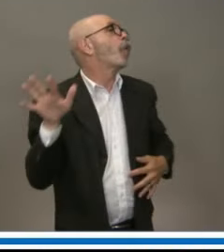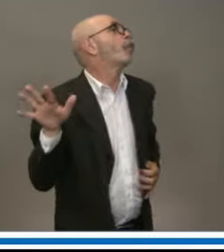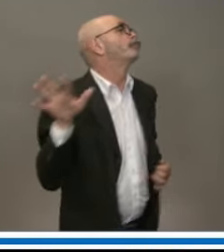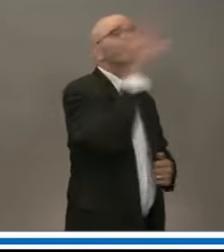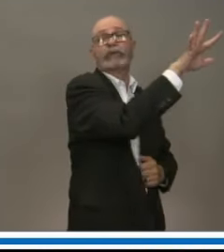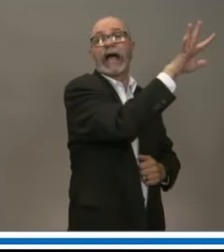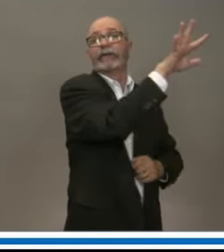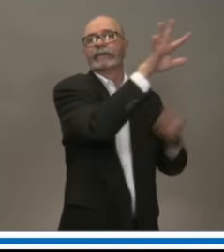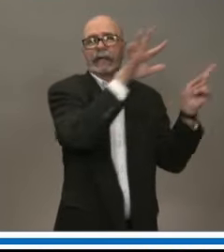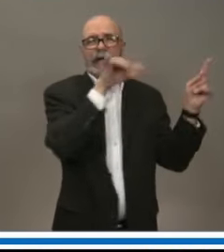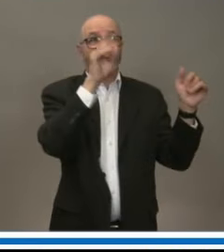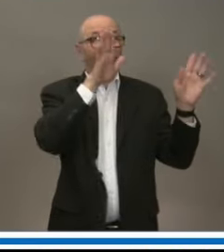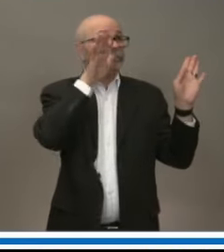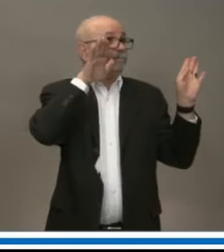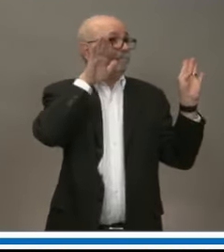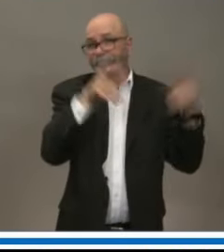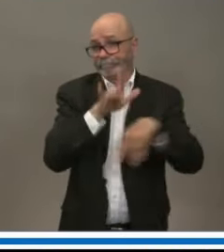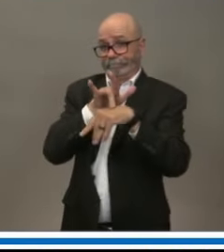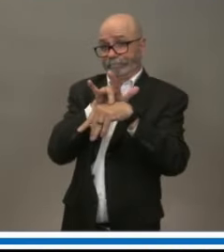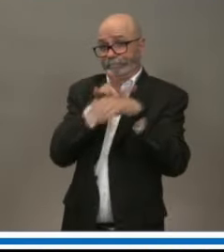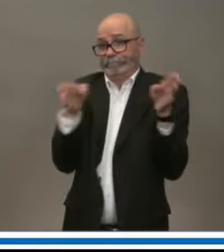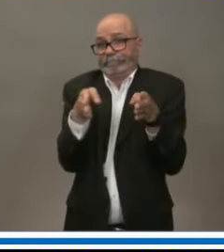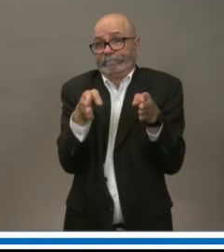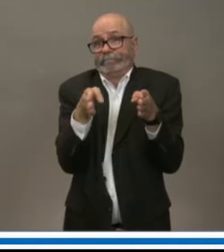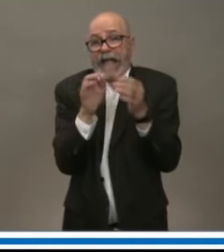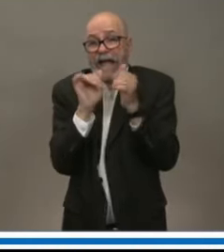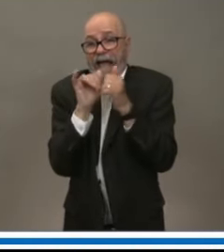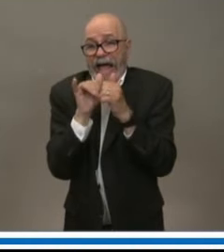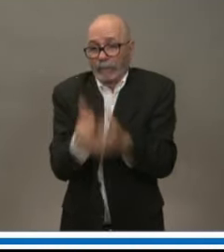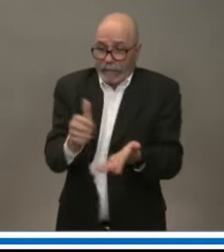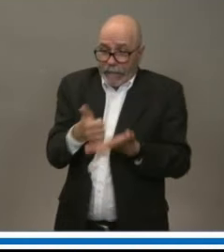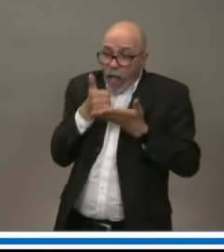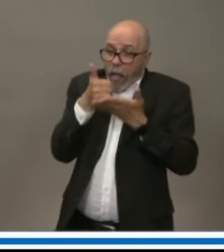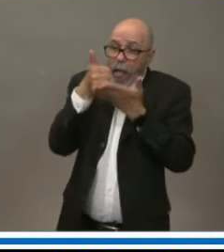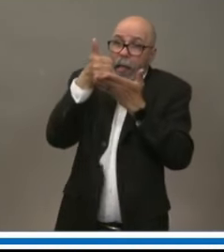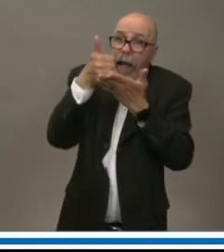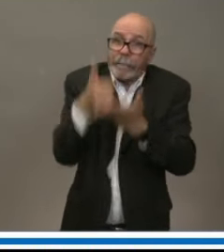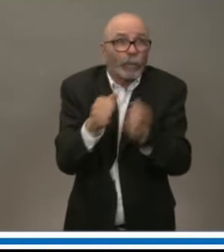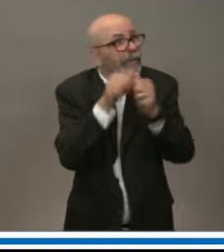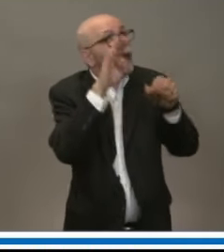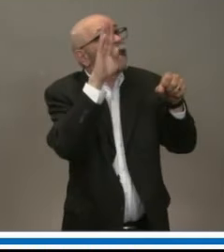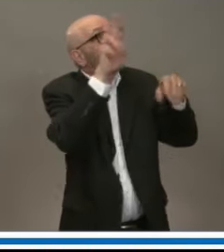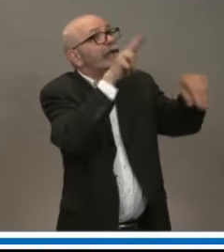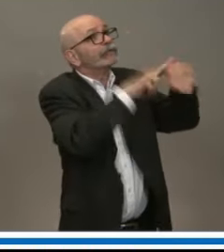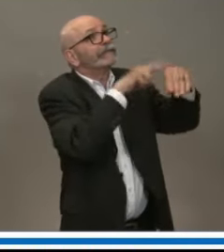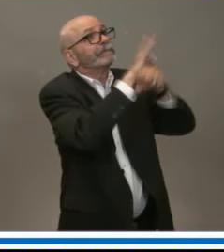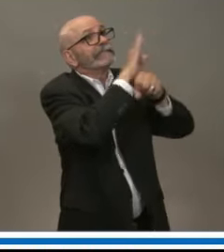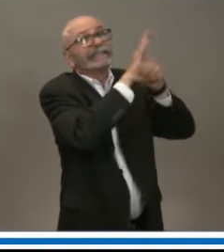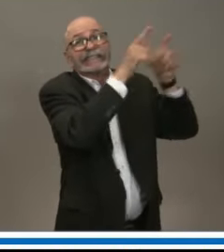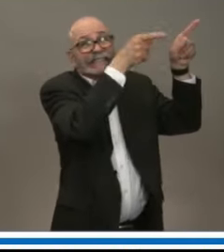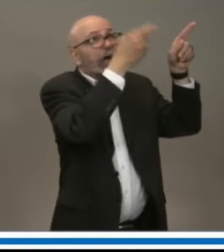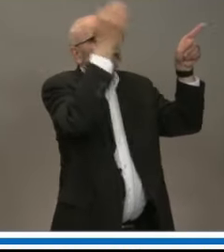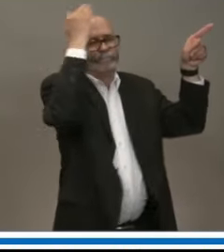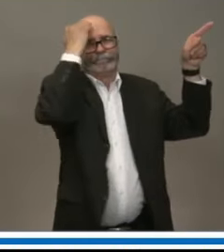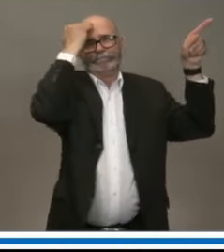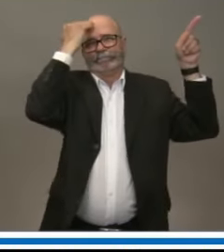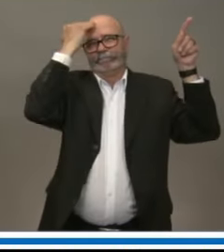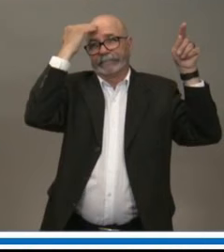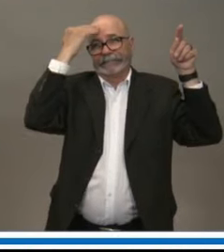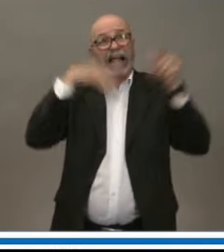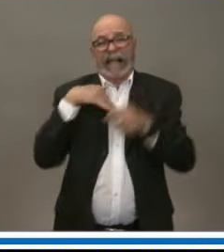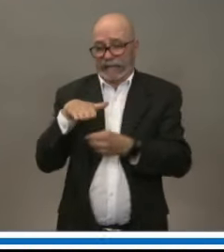best create a system with the national government, programs with the national government that understands our regional differences, but quite frankly